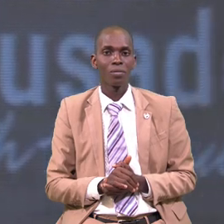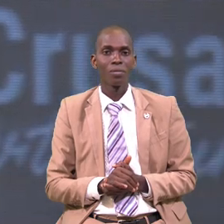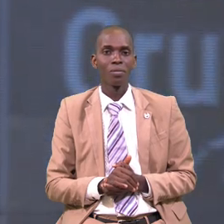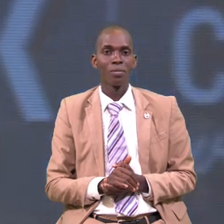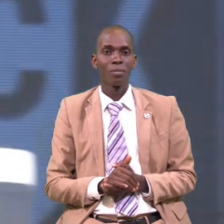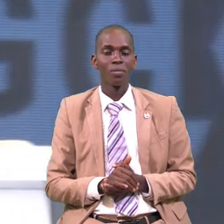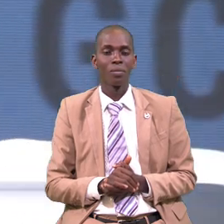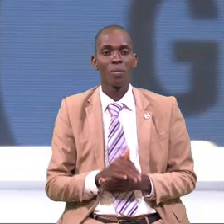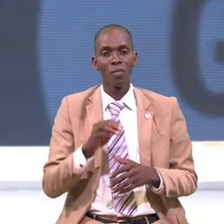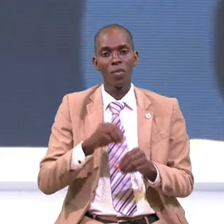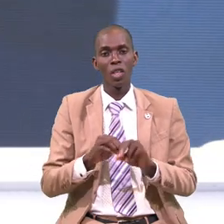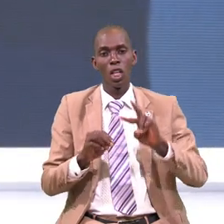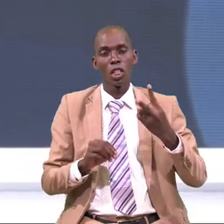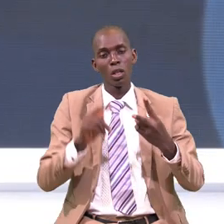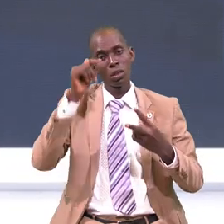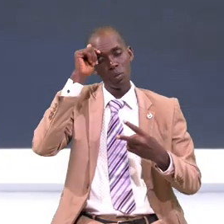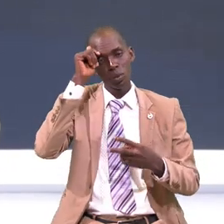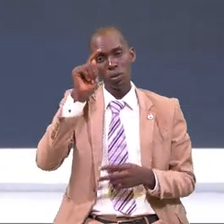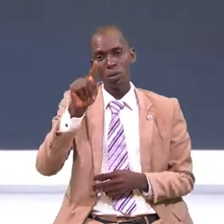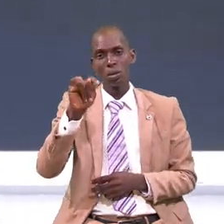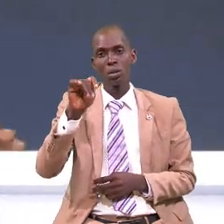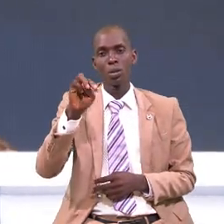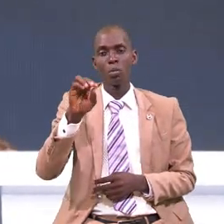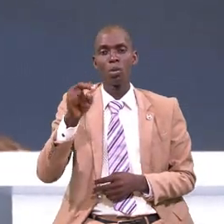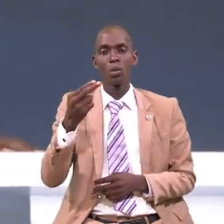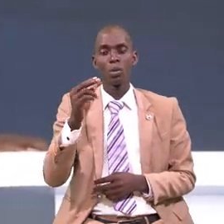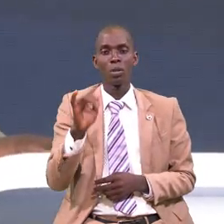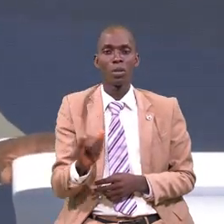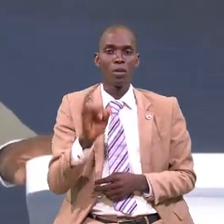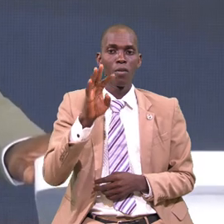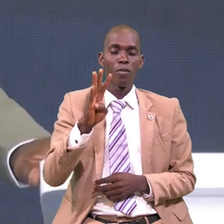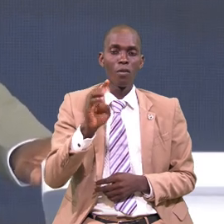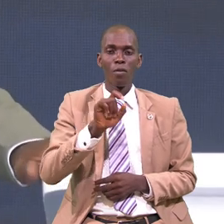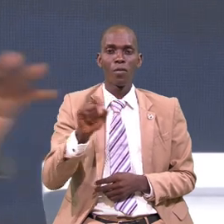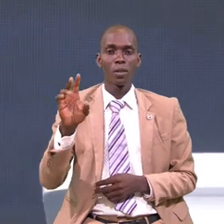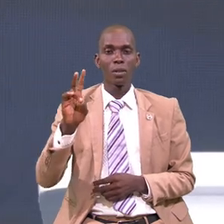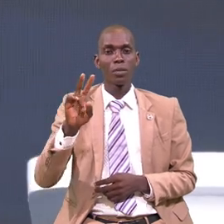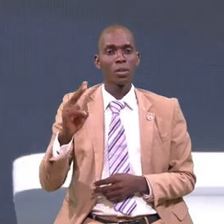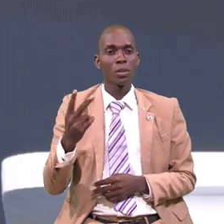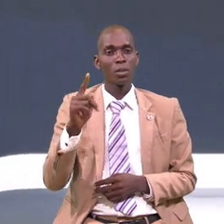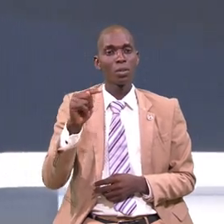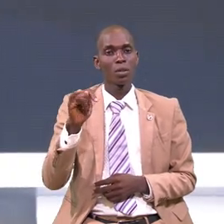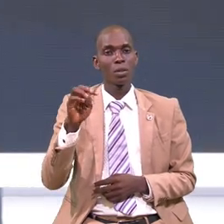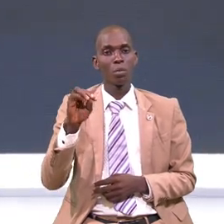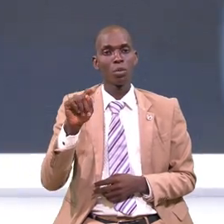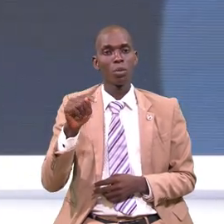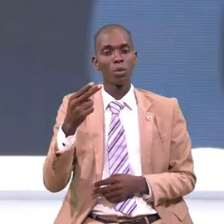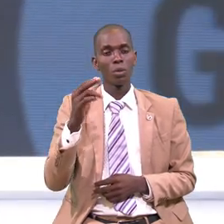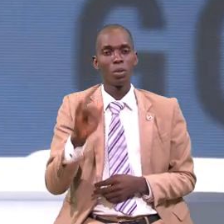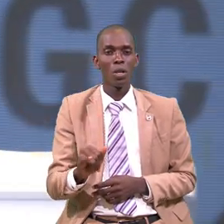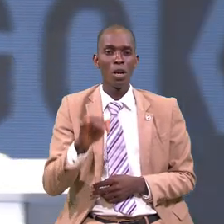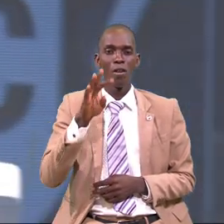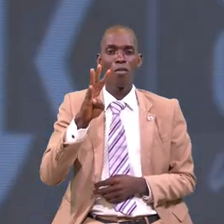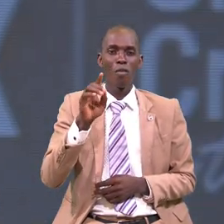In 2 Timothy chapter 4, reading from verse 7. 2 Timothy chapter 4,